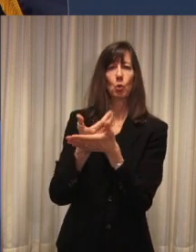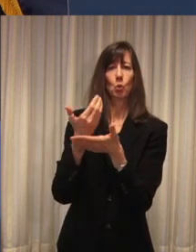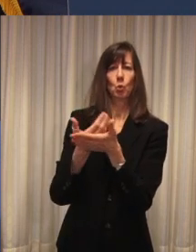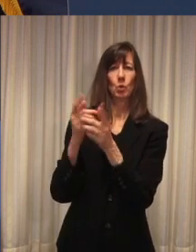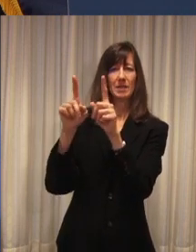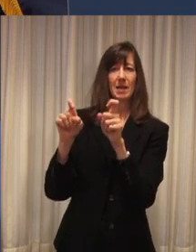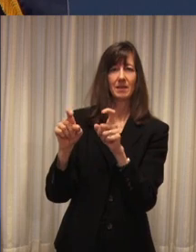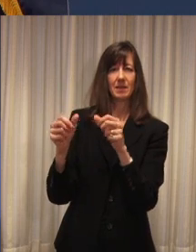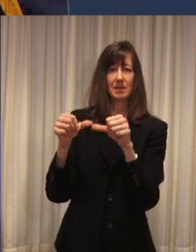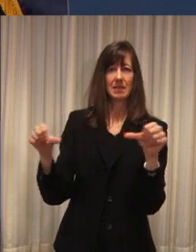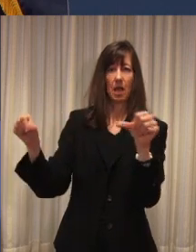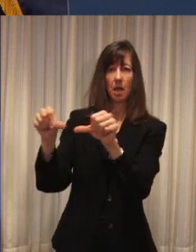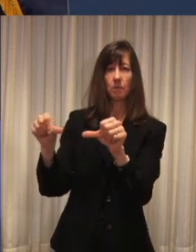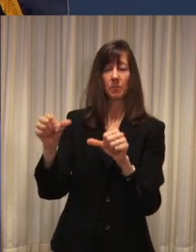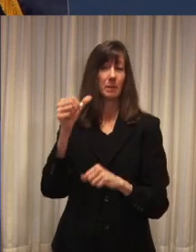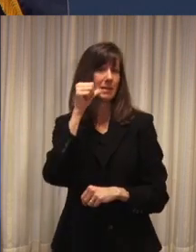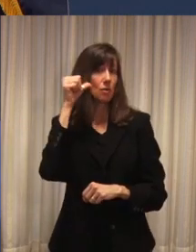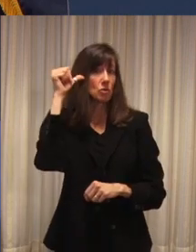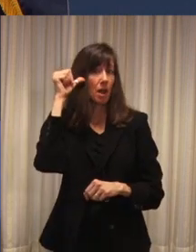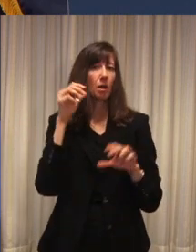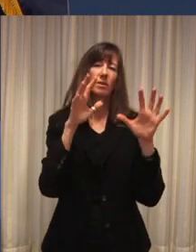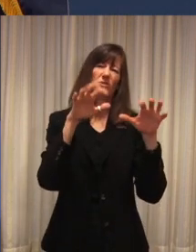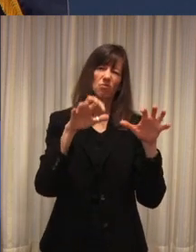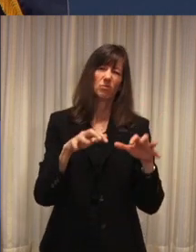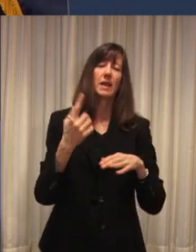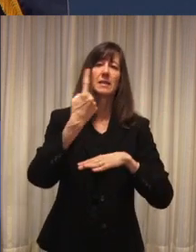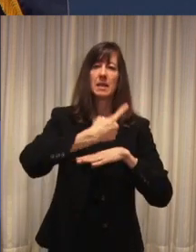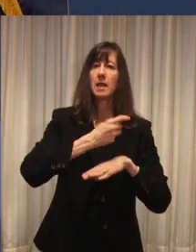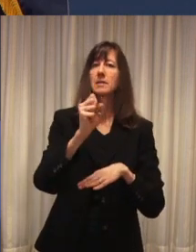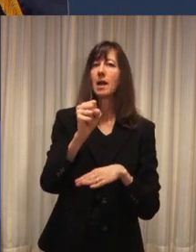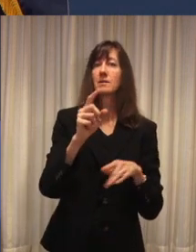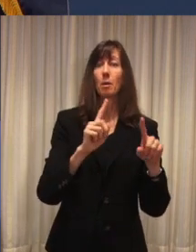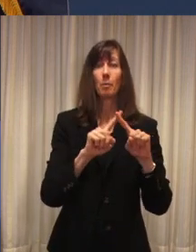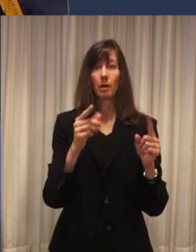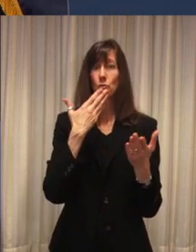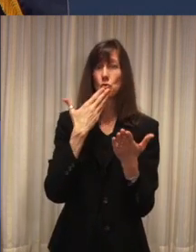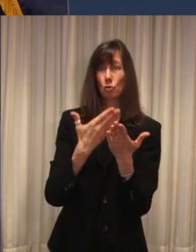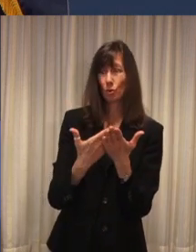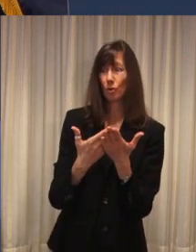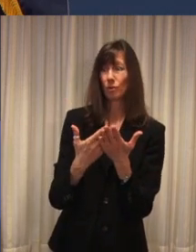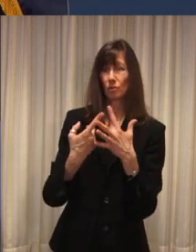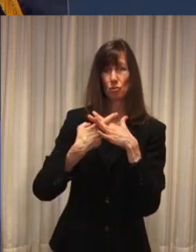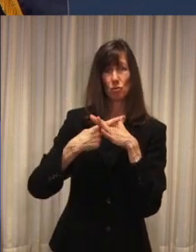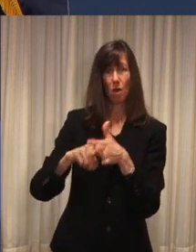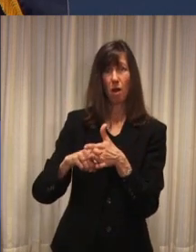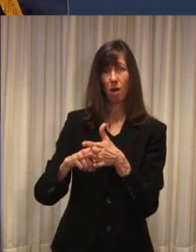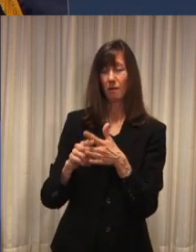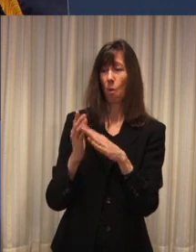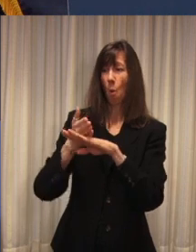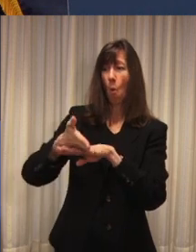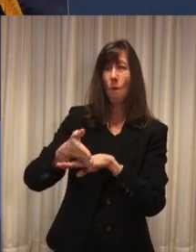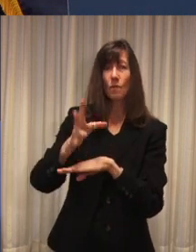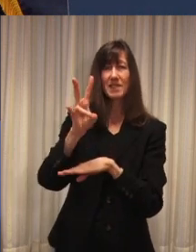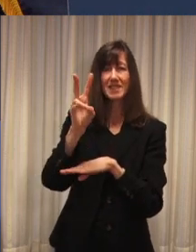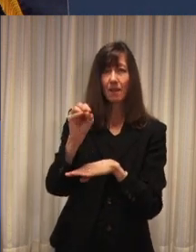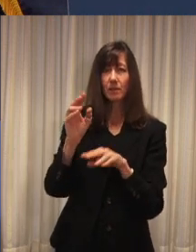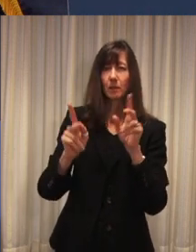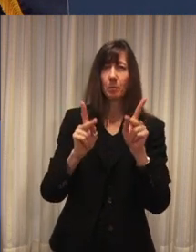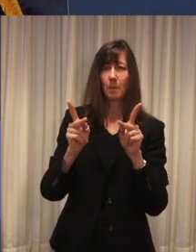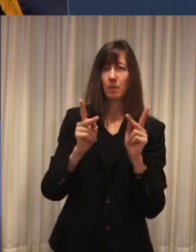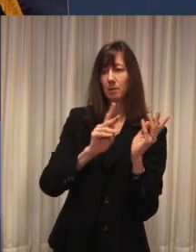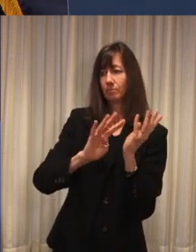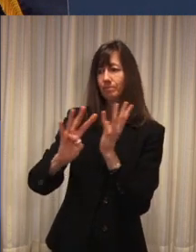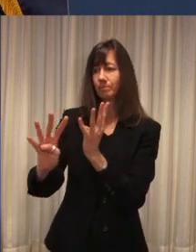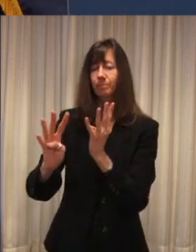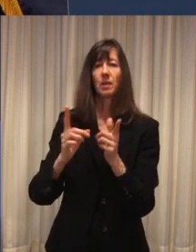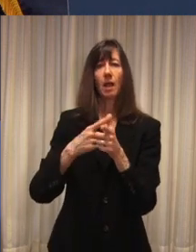rainy day, but a good day, a good first day at the test site. They had over 70 individuals tested, and they're already getting some of the results